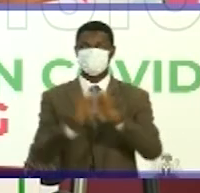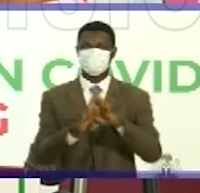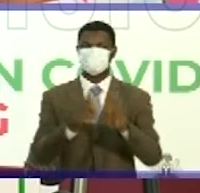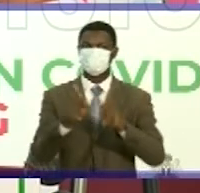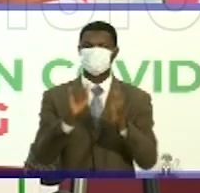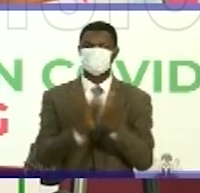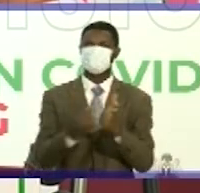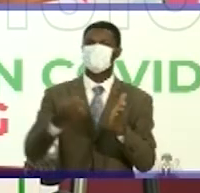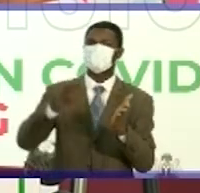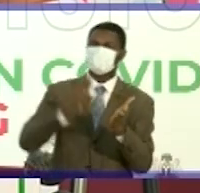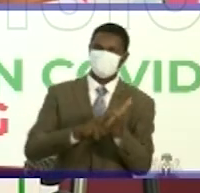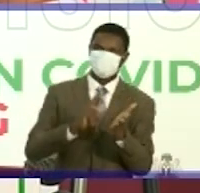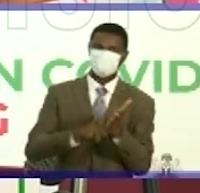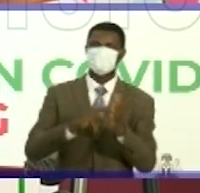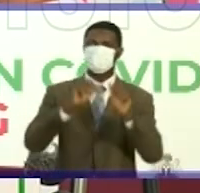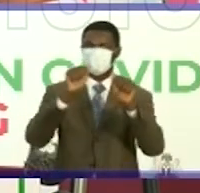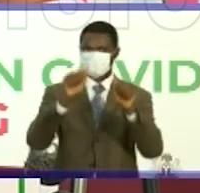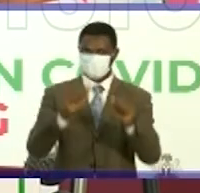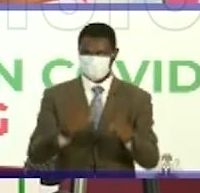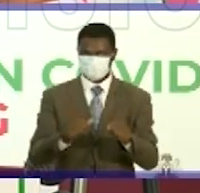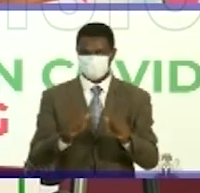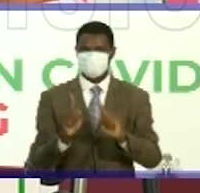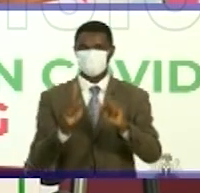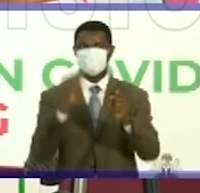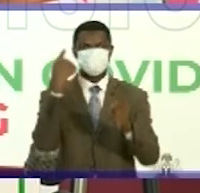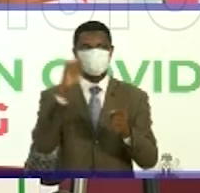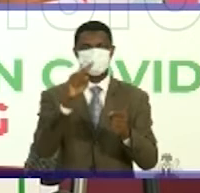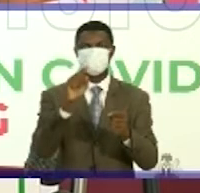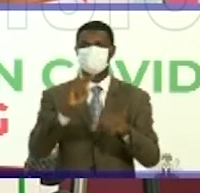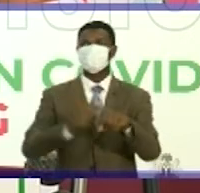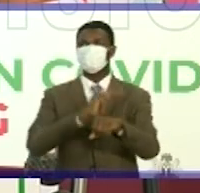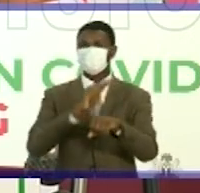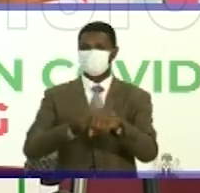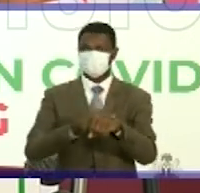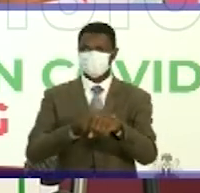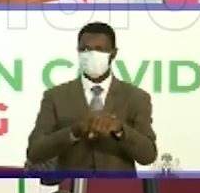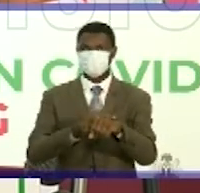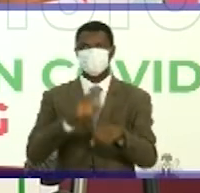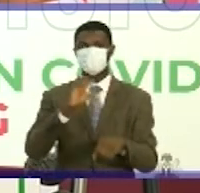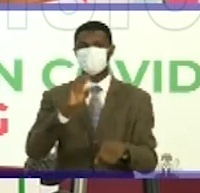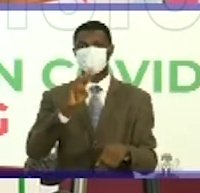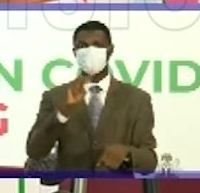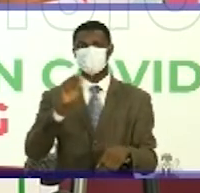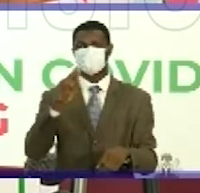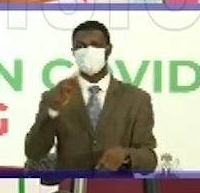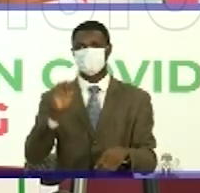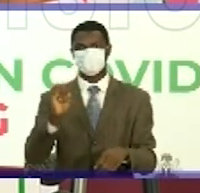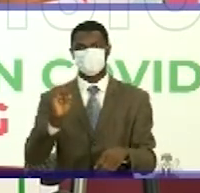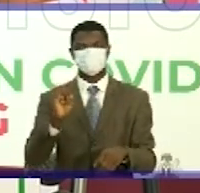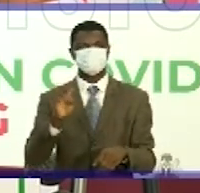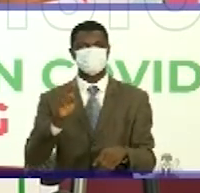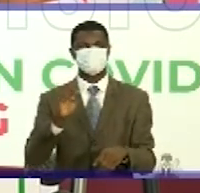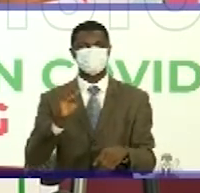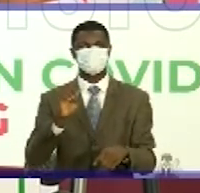may proceed to take the National Common Entrance as soon as it is feasible, provided there is compliance